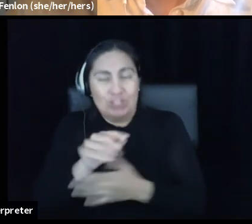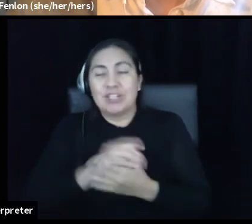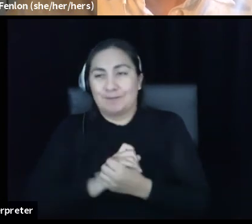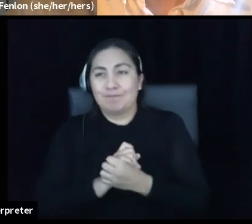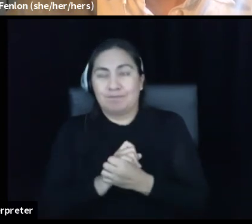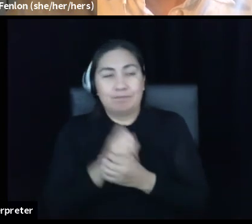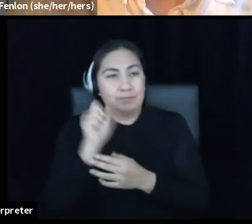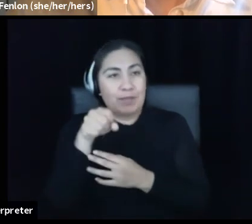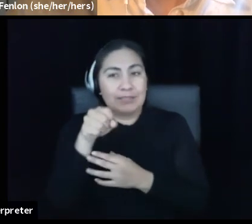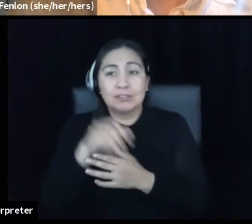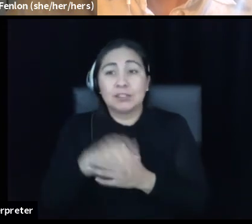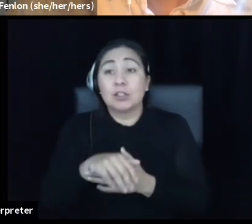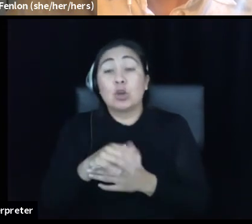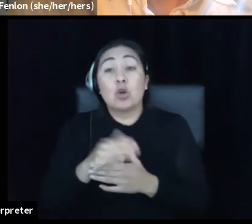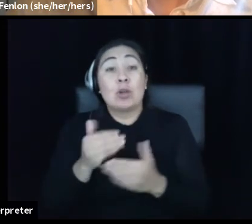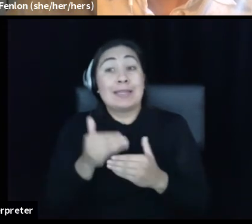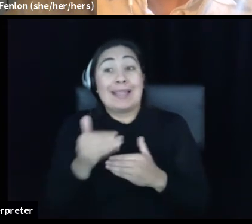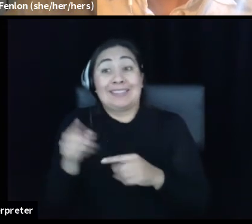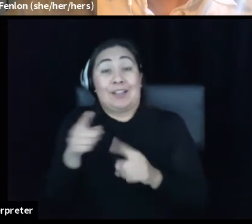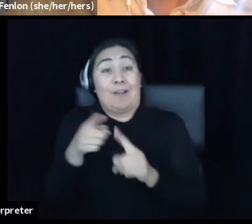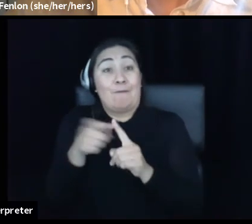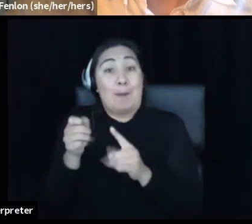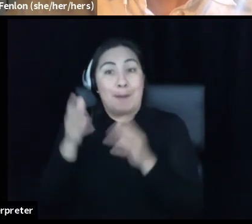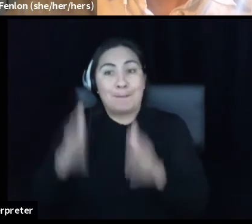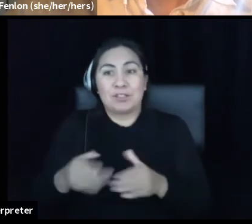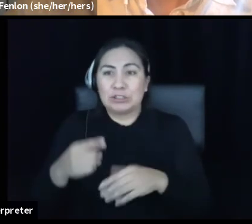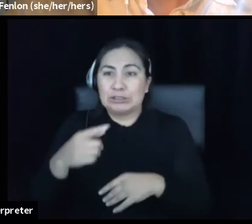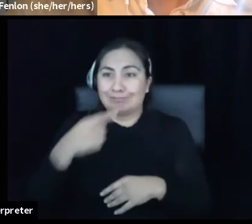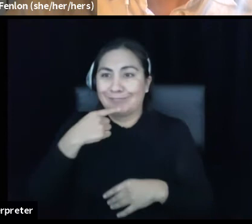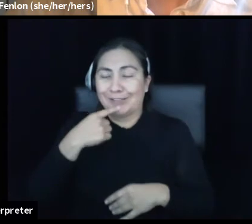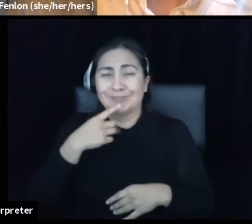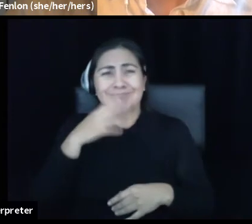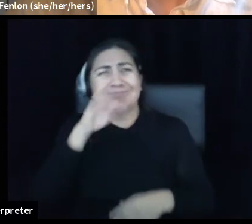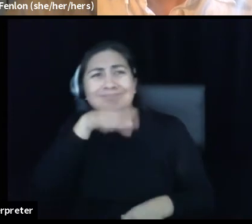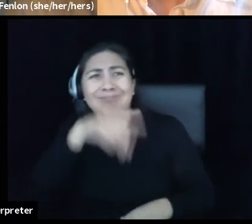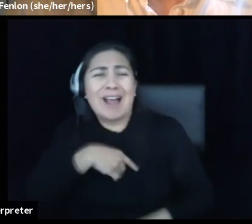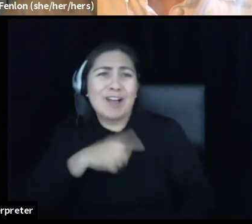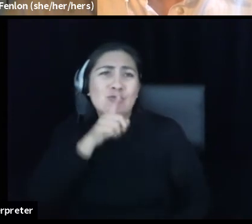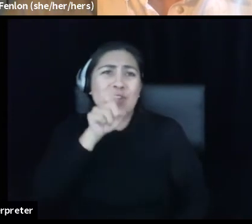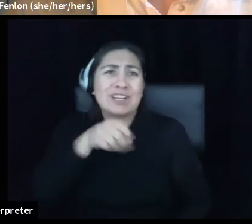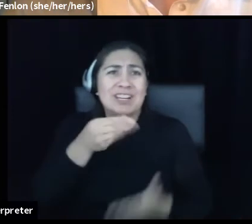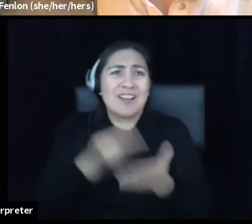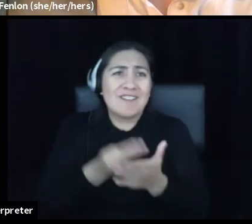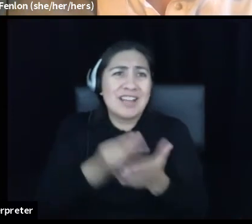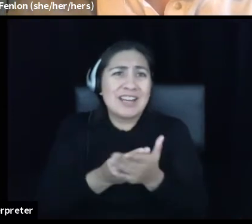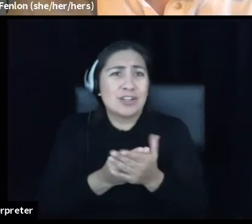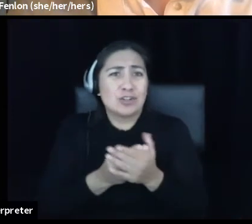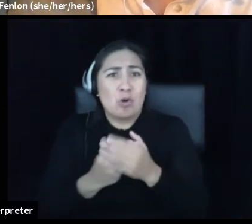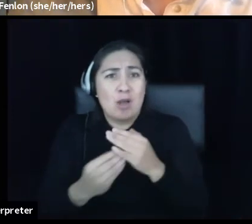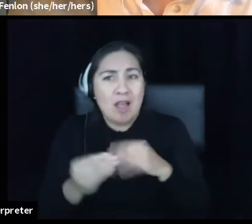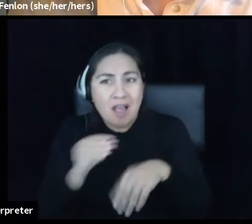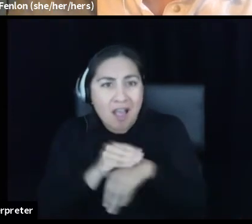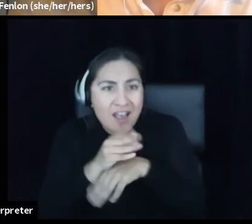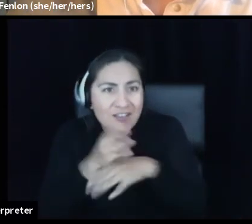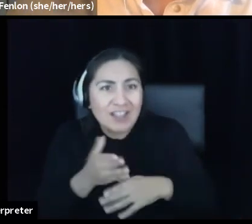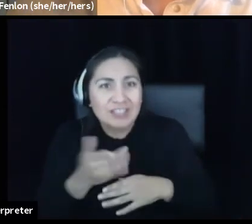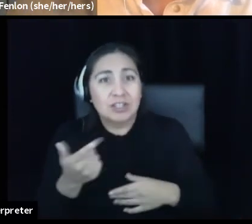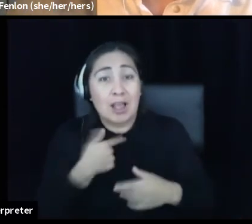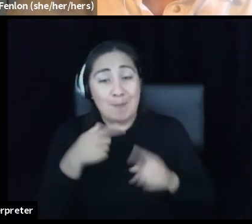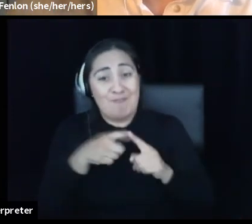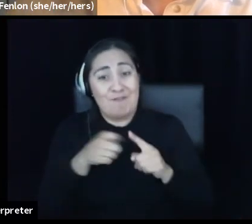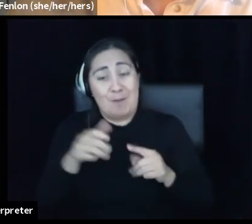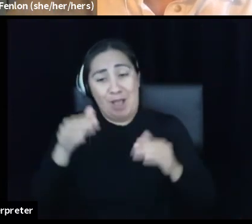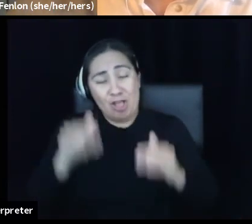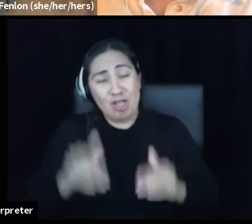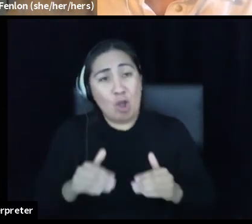So this comes from somebody. They say, I really need a financial advisor. I am from a low-income background and I understand none of this stuff. Is that a thing